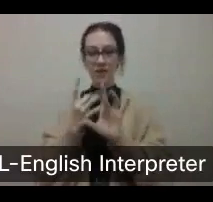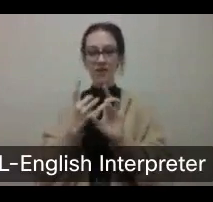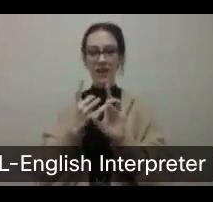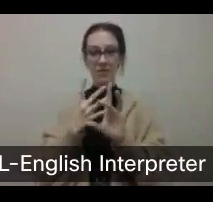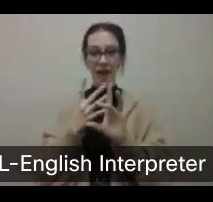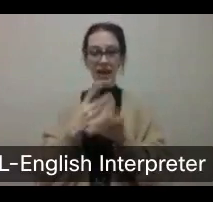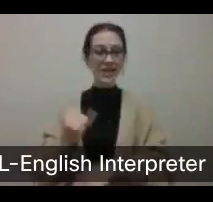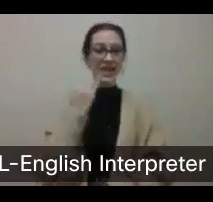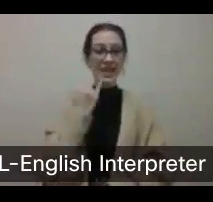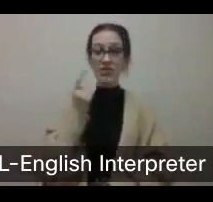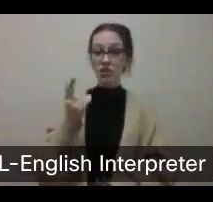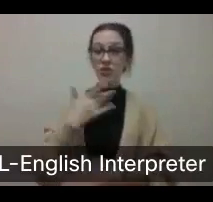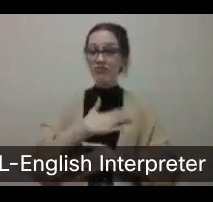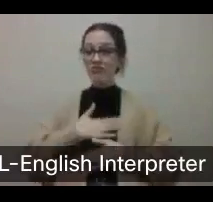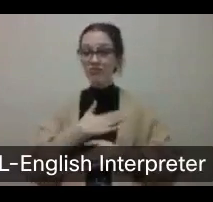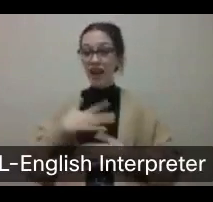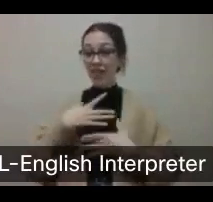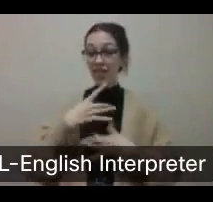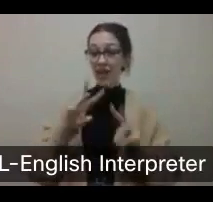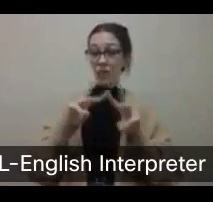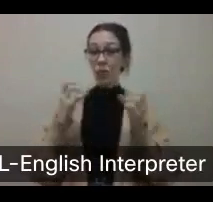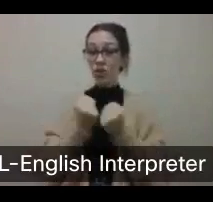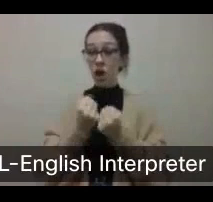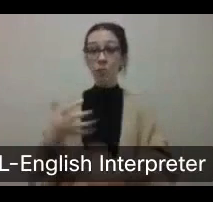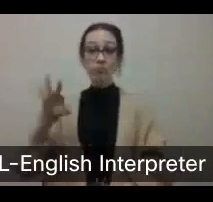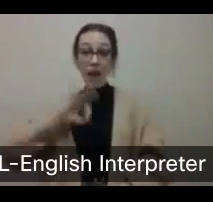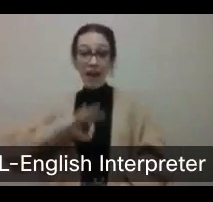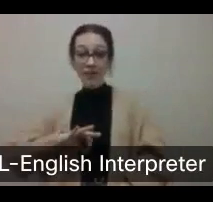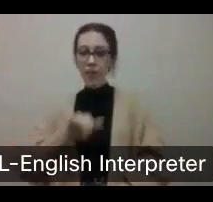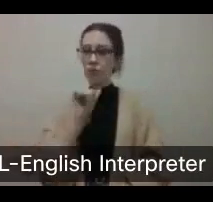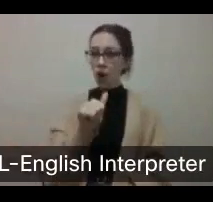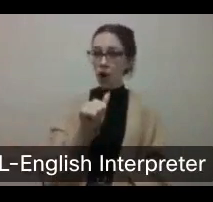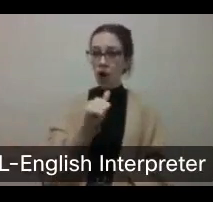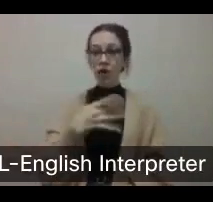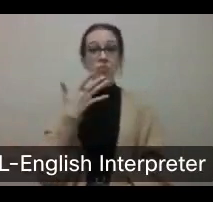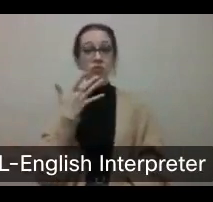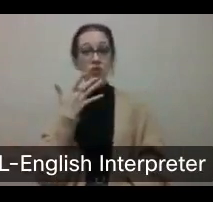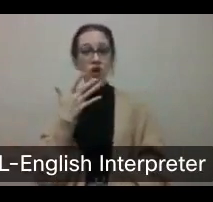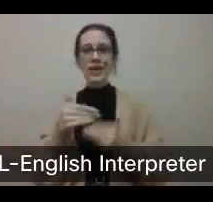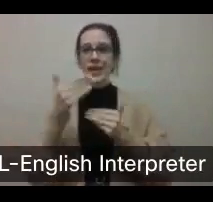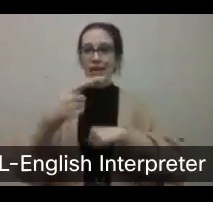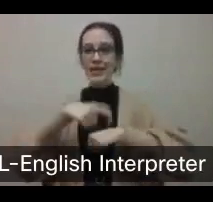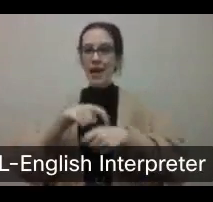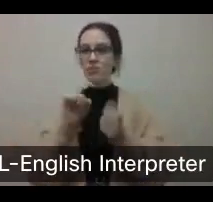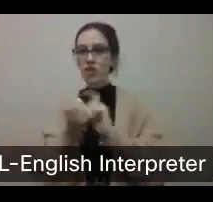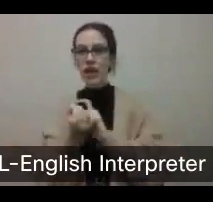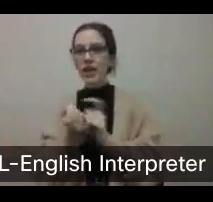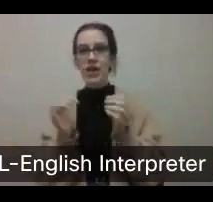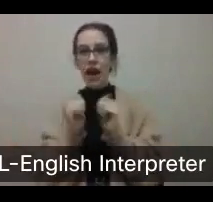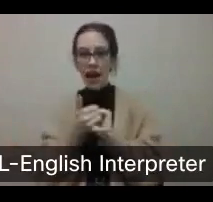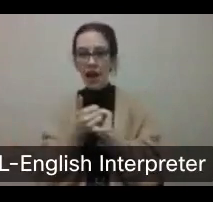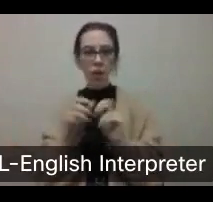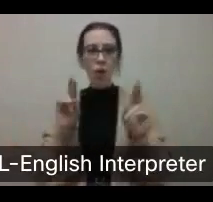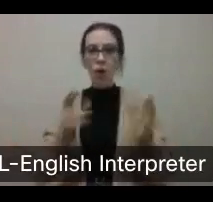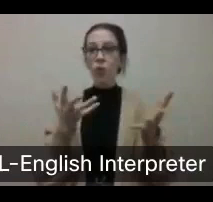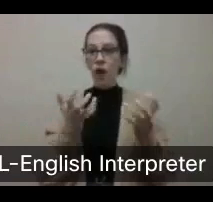if this workshop has helped you and how it's helped you, or if there's something we can do in addition to this workshop to help you with this particular topic.